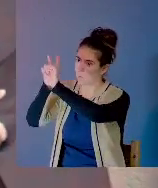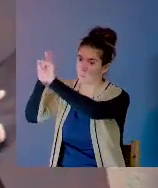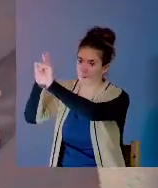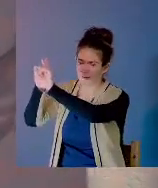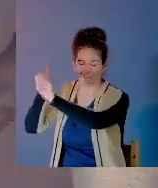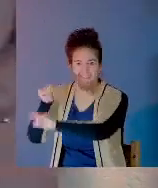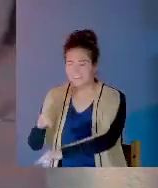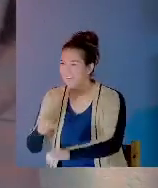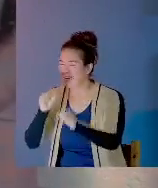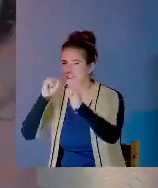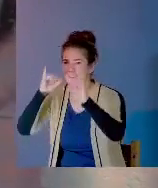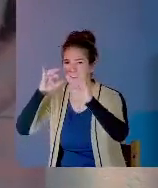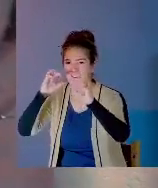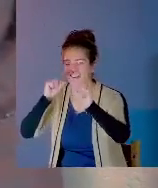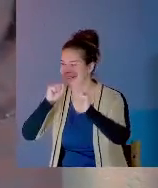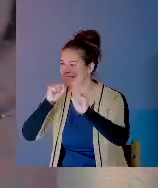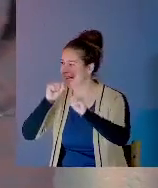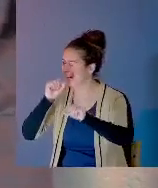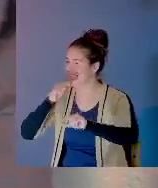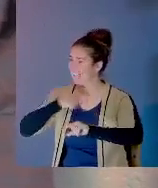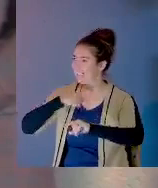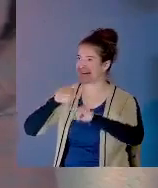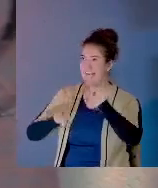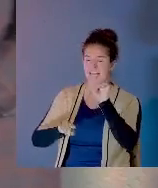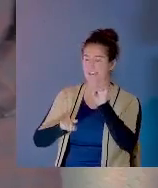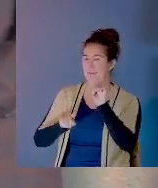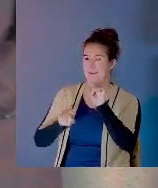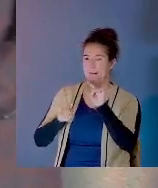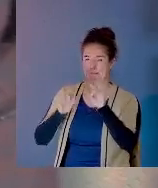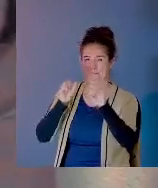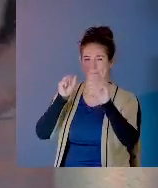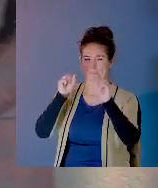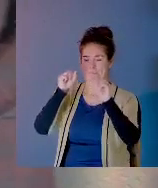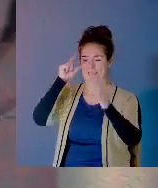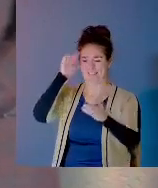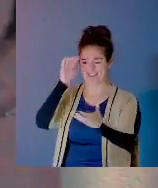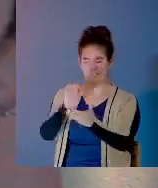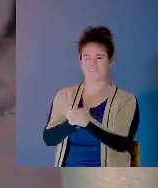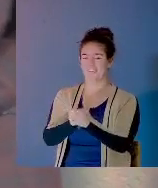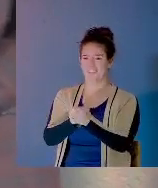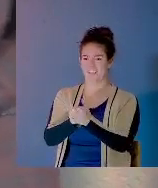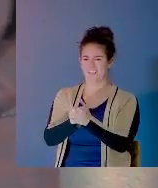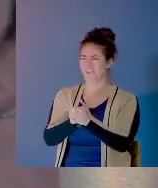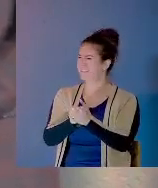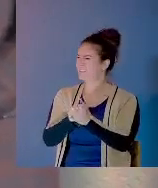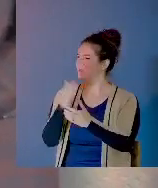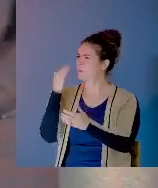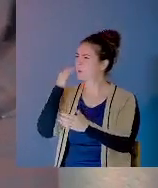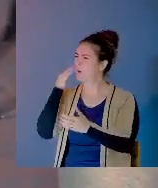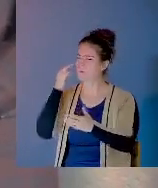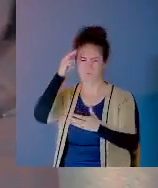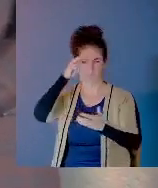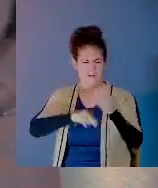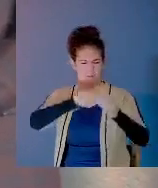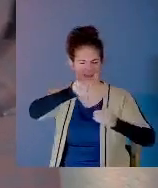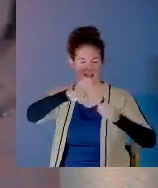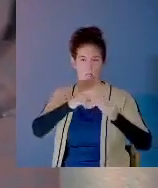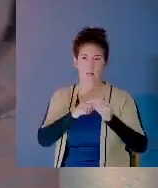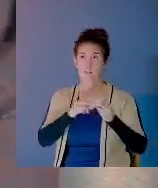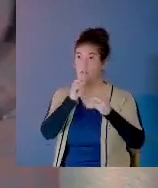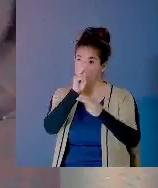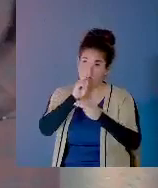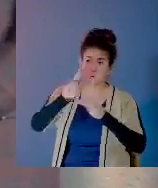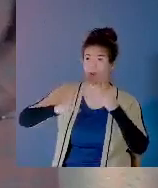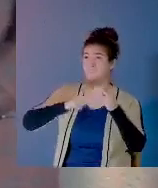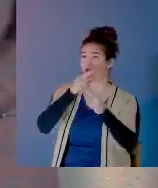fantastic. I just can't sometimes believe it. You know, you read about this galaxies and how many light